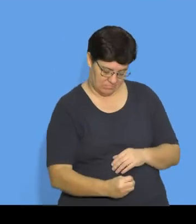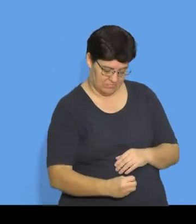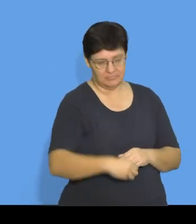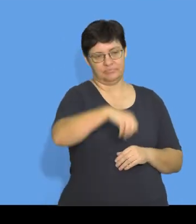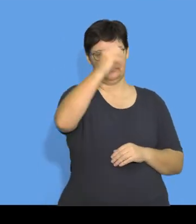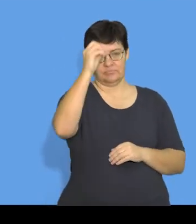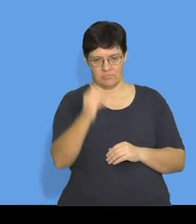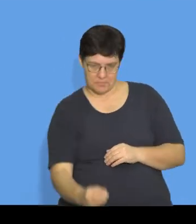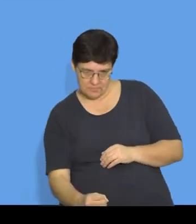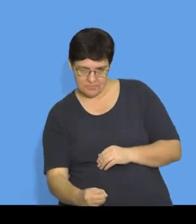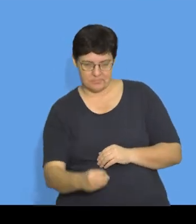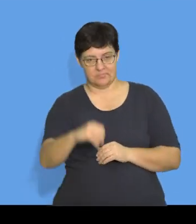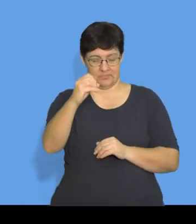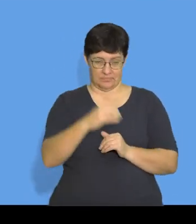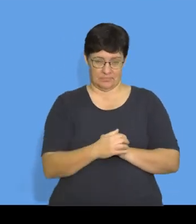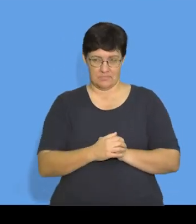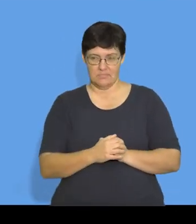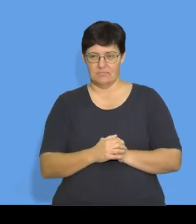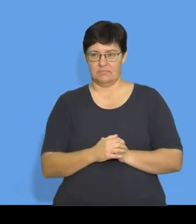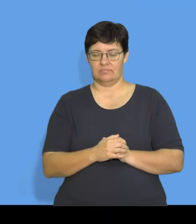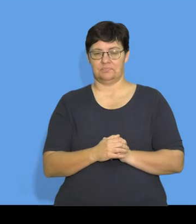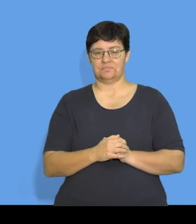I do need you to see, okay, that's my